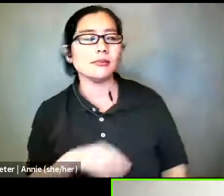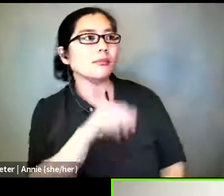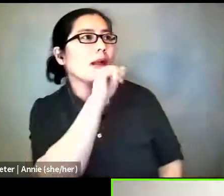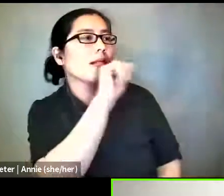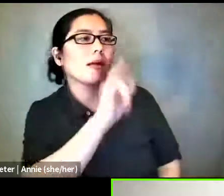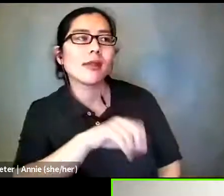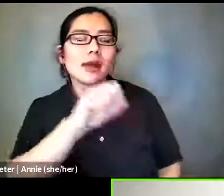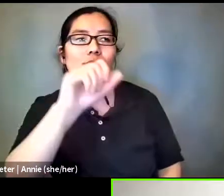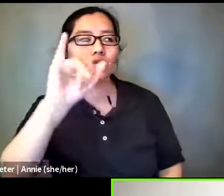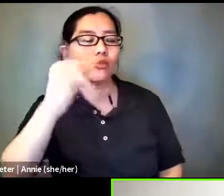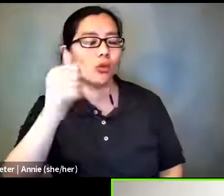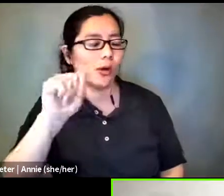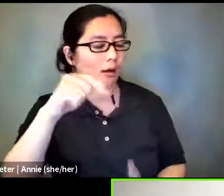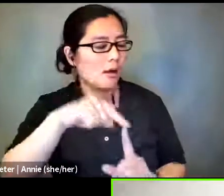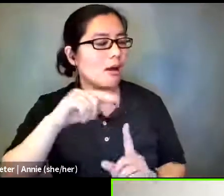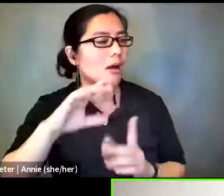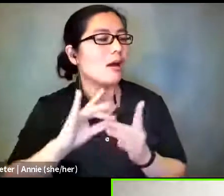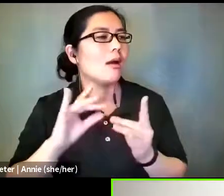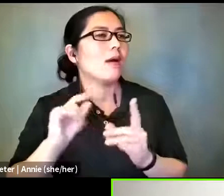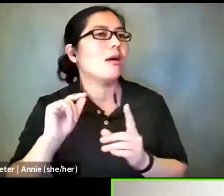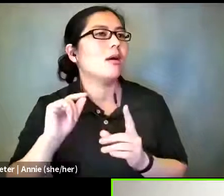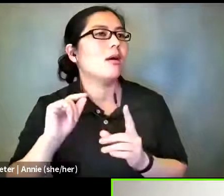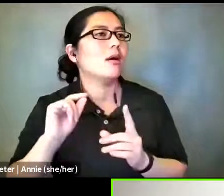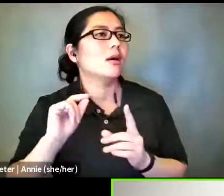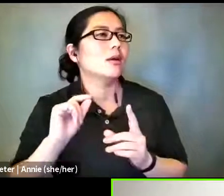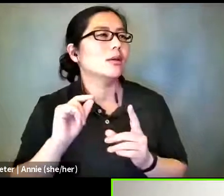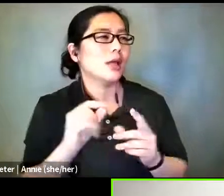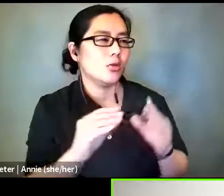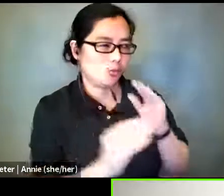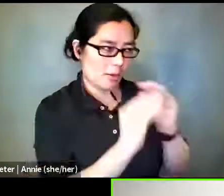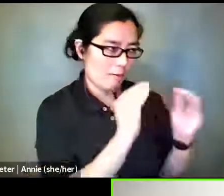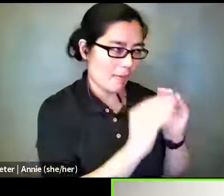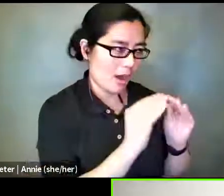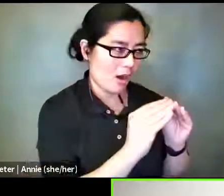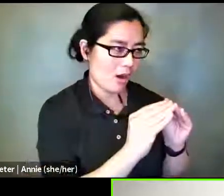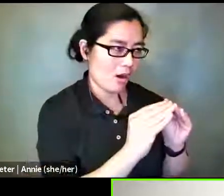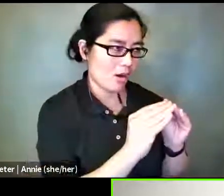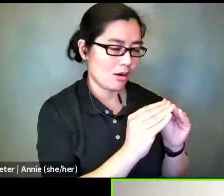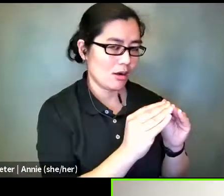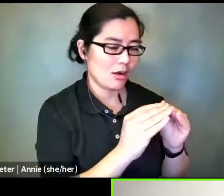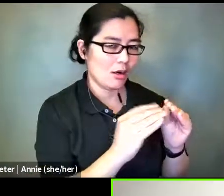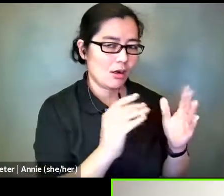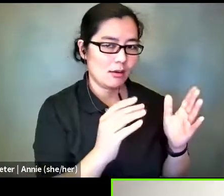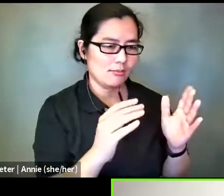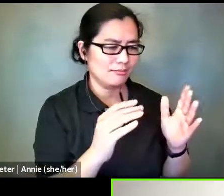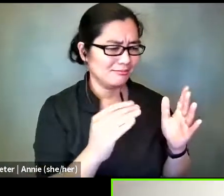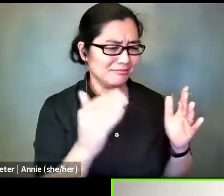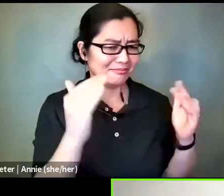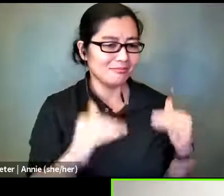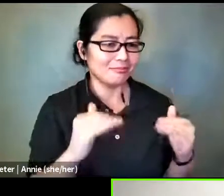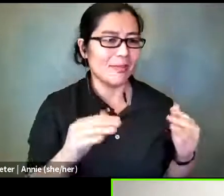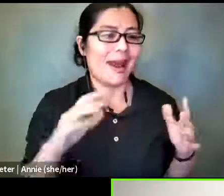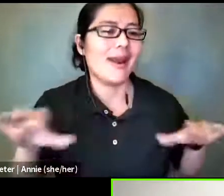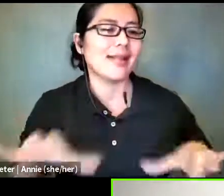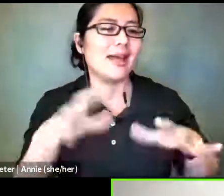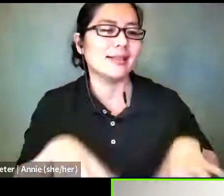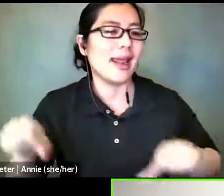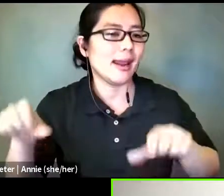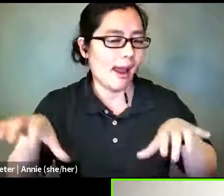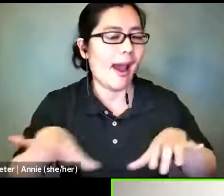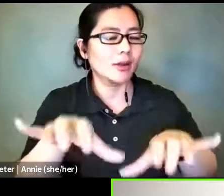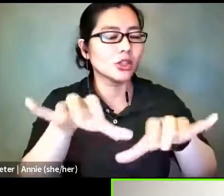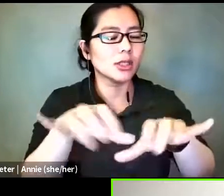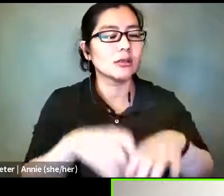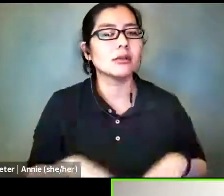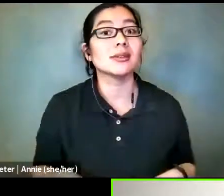repair, acknowledge, action. I love that kind of framing of it. And also, particularly when